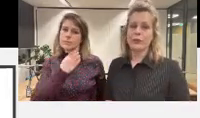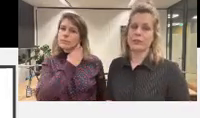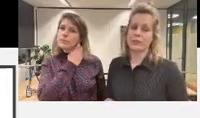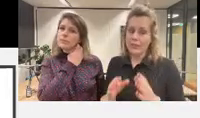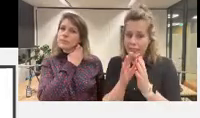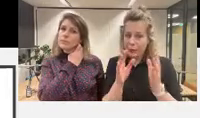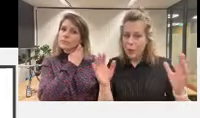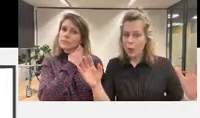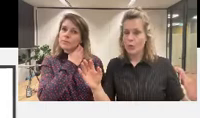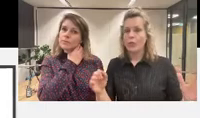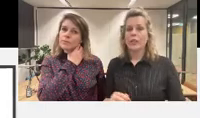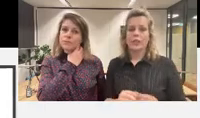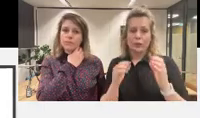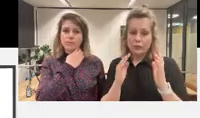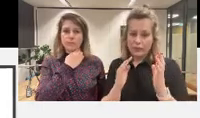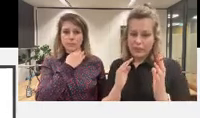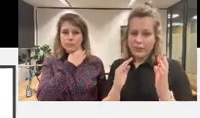of treatment in a row,